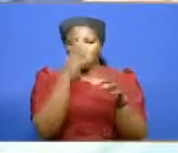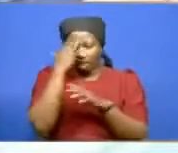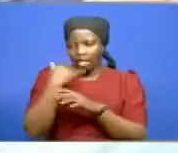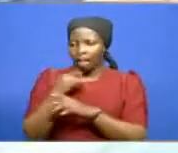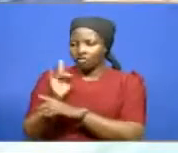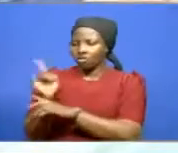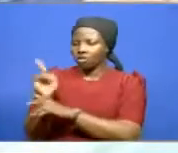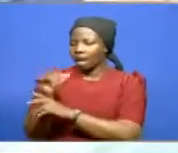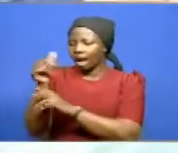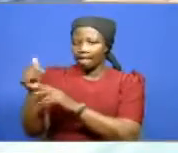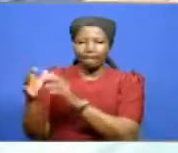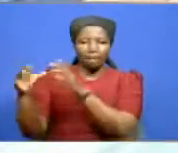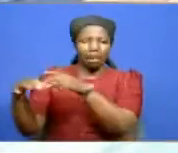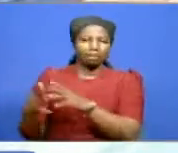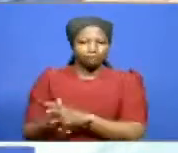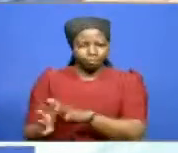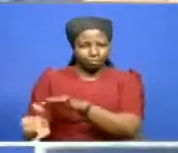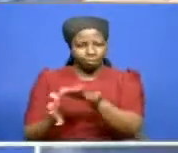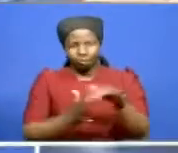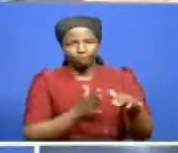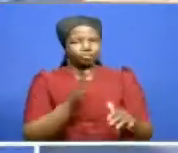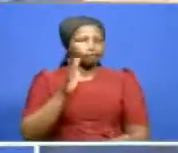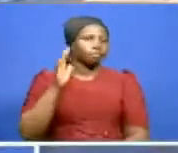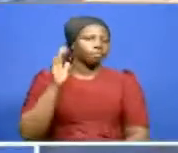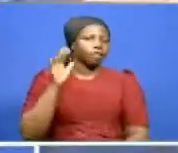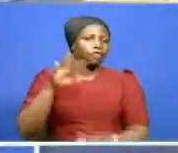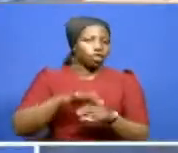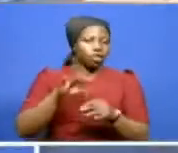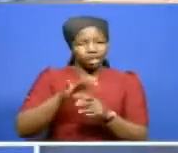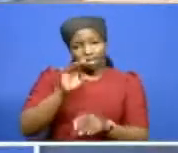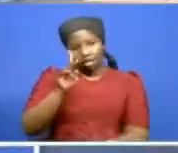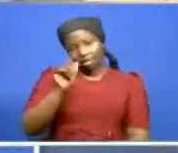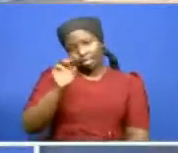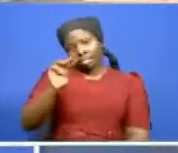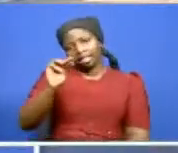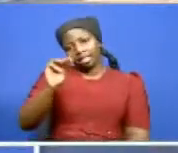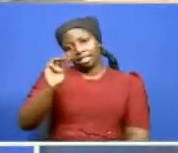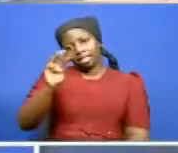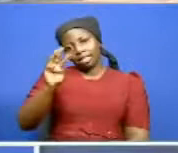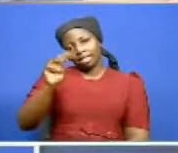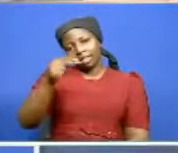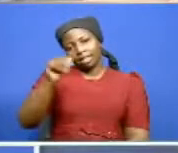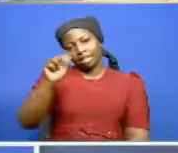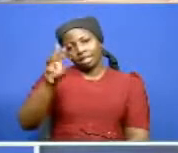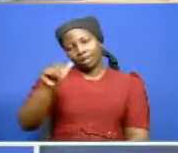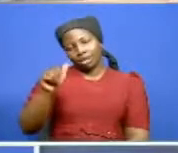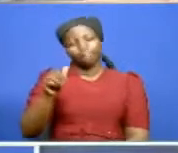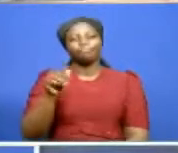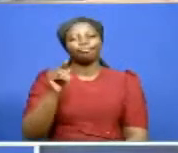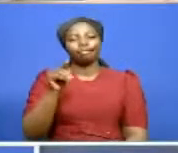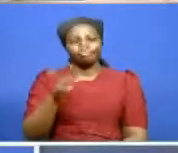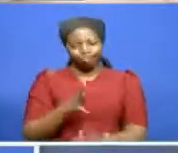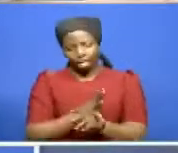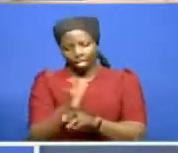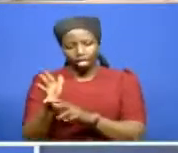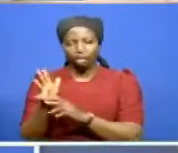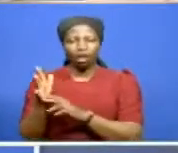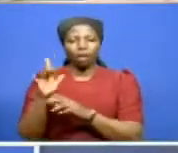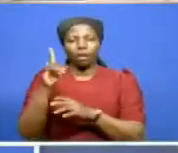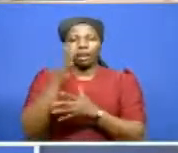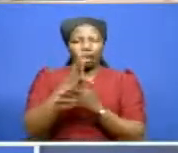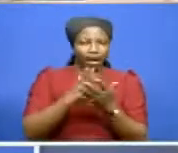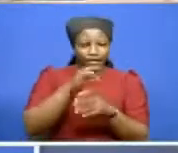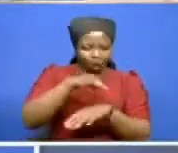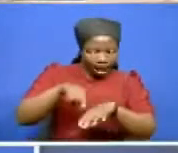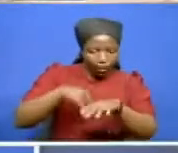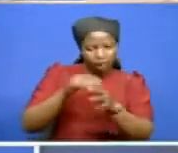Kiambu County, voting for the Kahawa Wendani ward by-election in Ruiru Constituency was delayed for 1.5 hours,